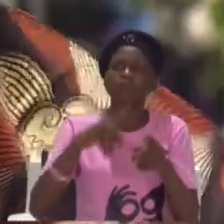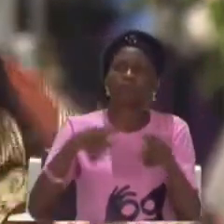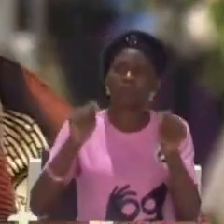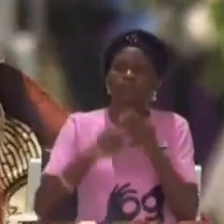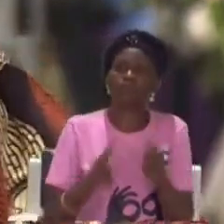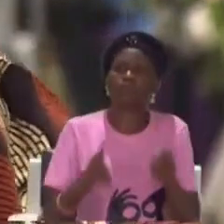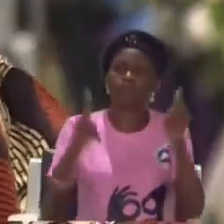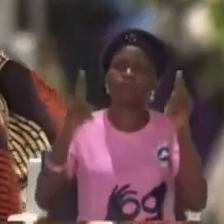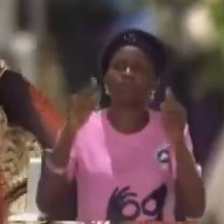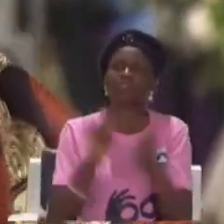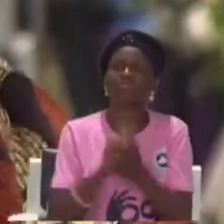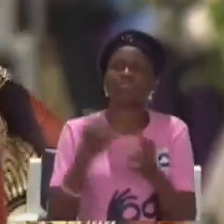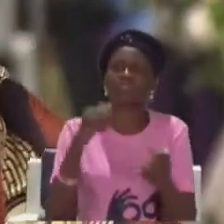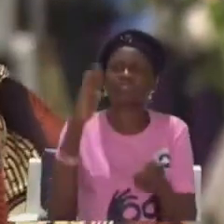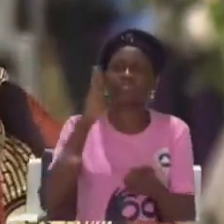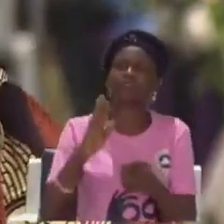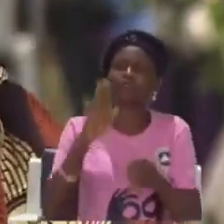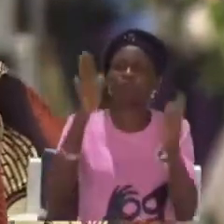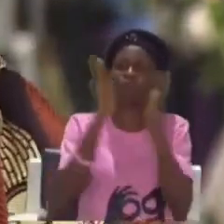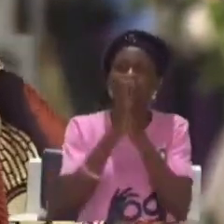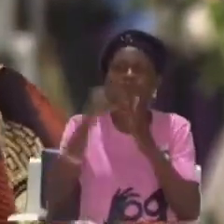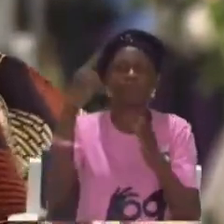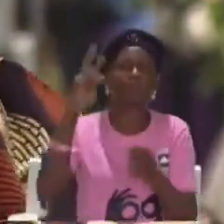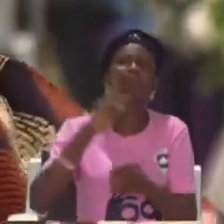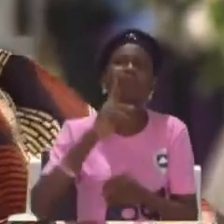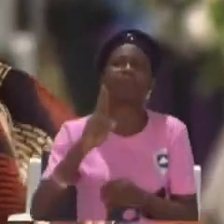they would minister to me,